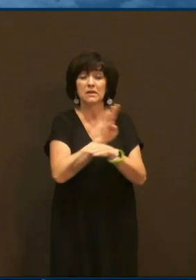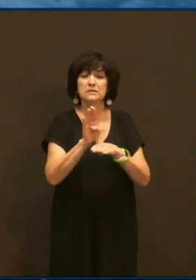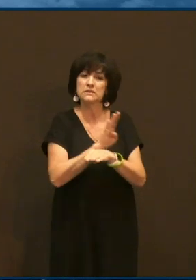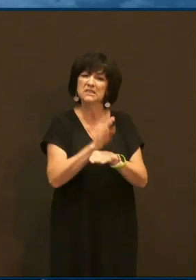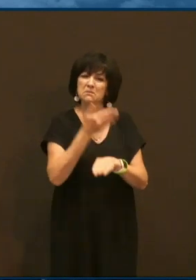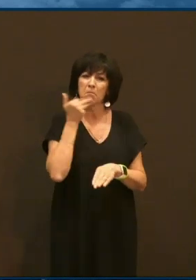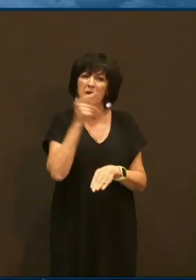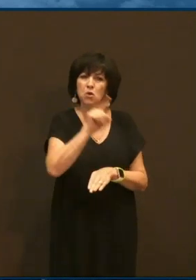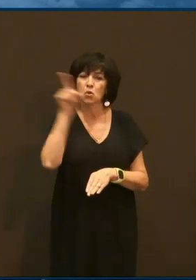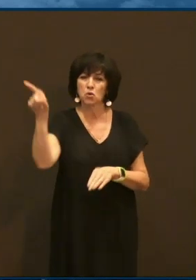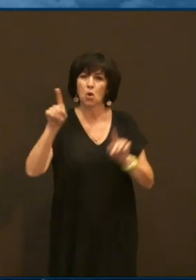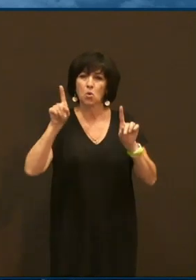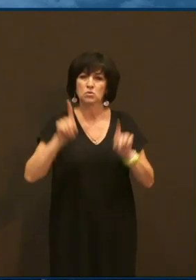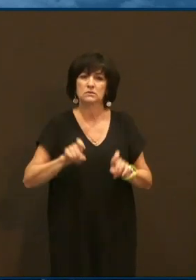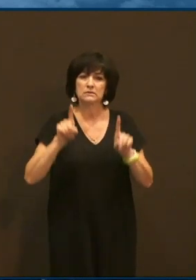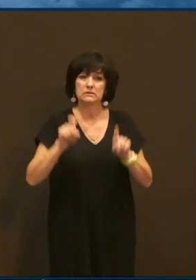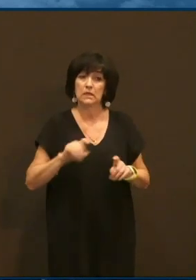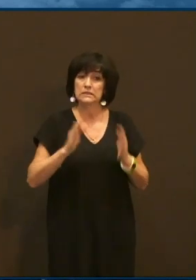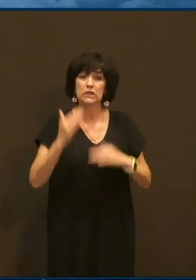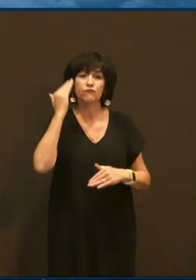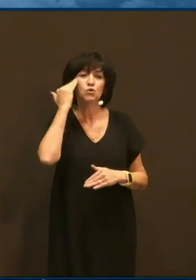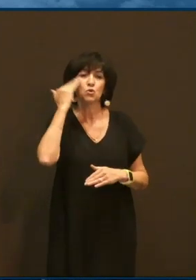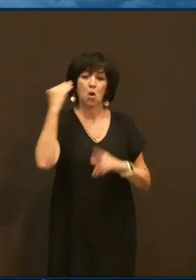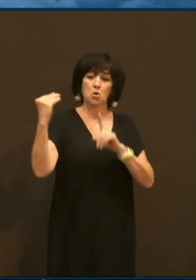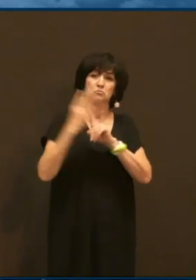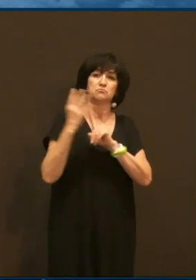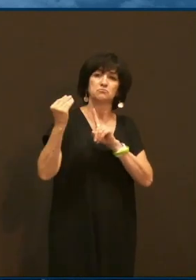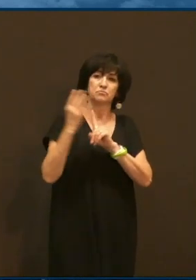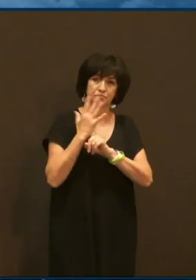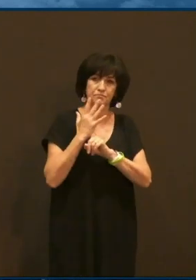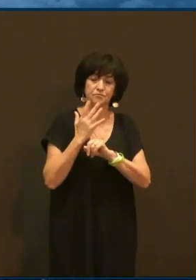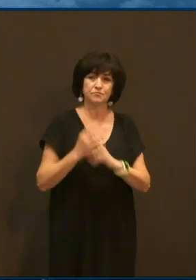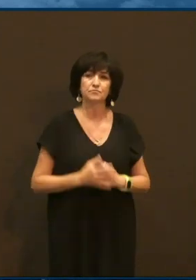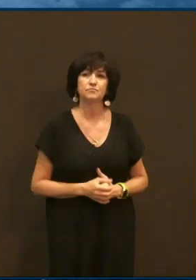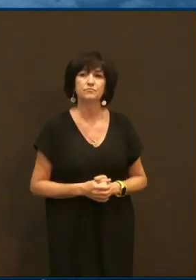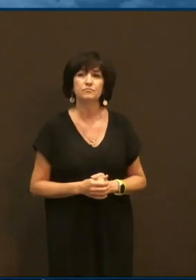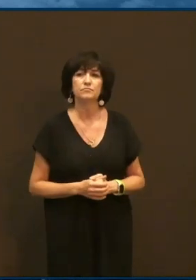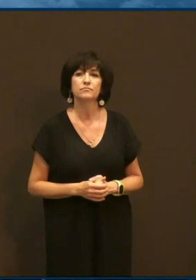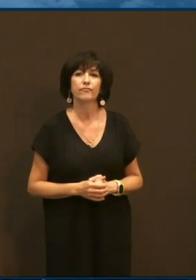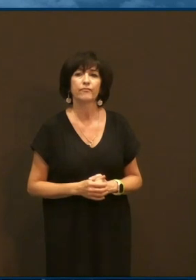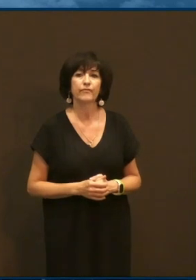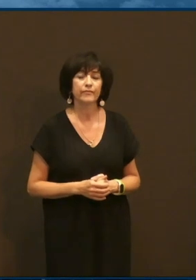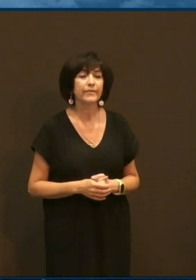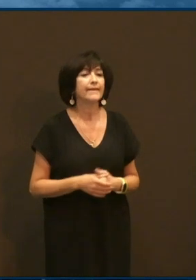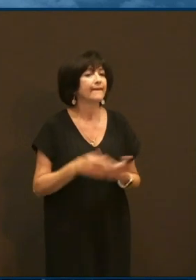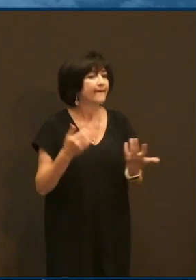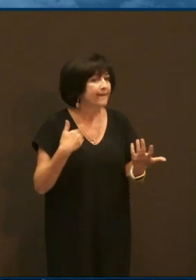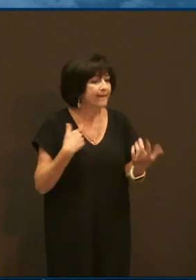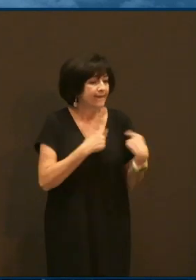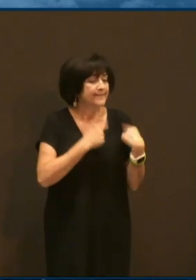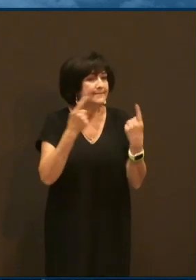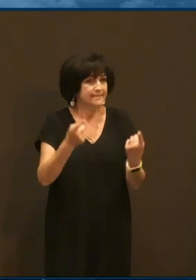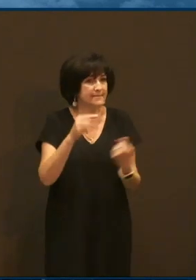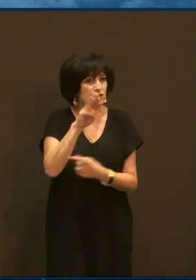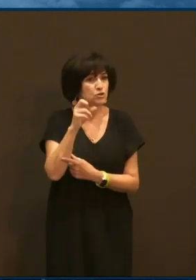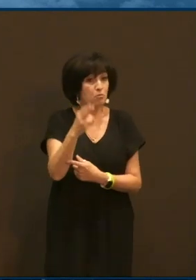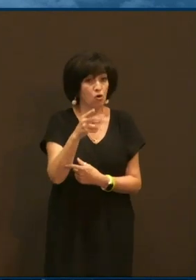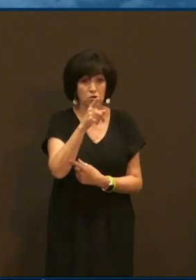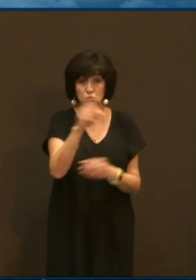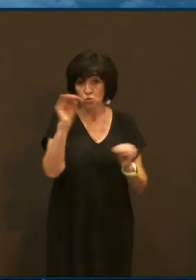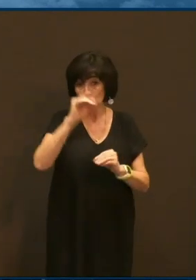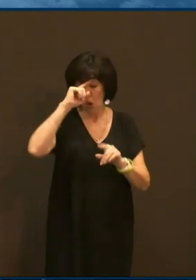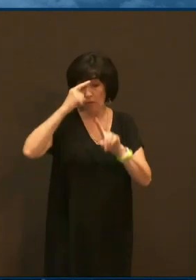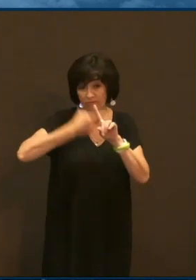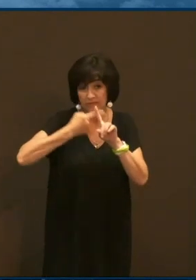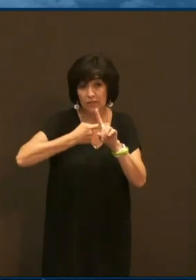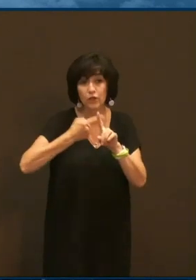step? So we've been talking about testing now since March, and for a long time, it was if you don't have a fever, if you don't have shortness of breath, and you're not going to